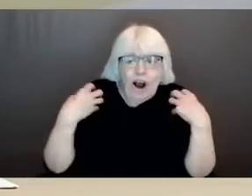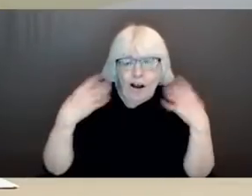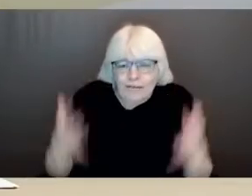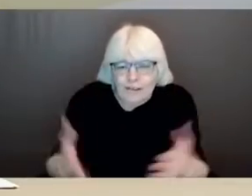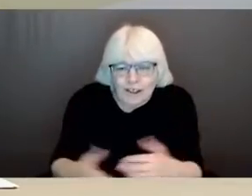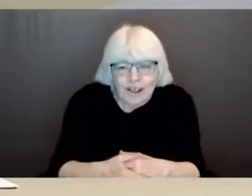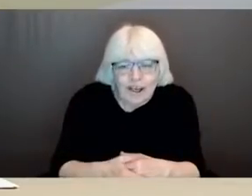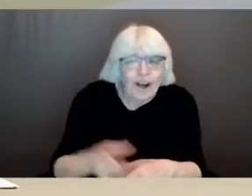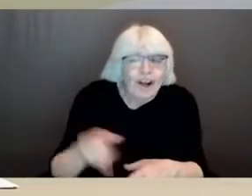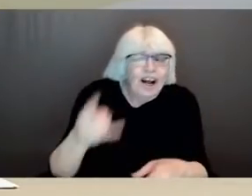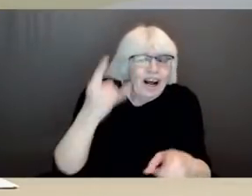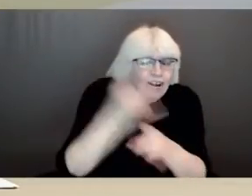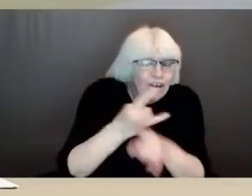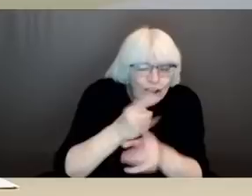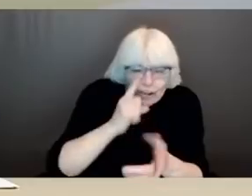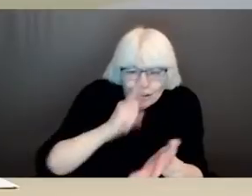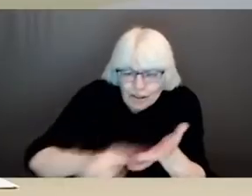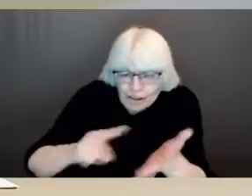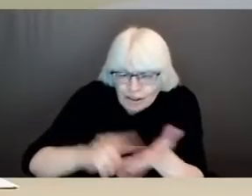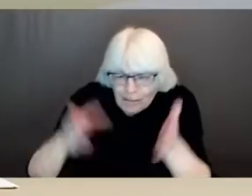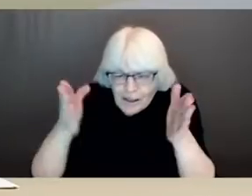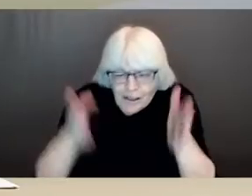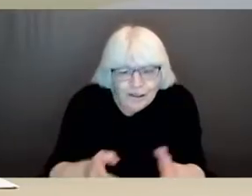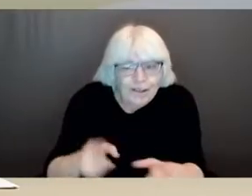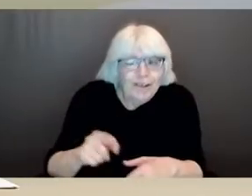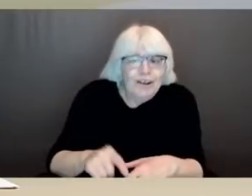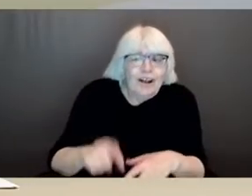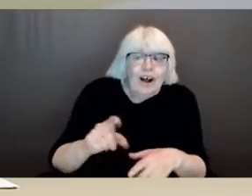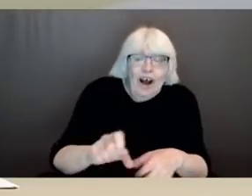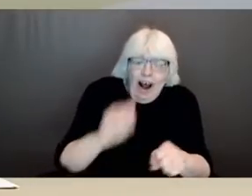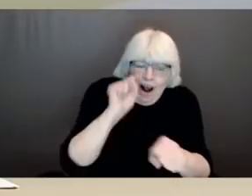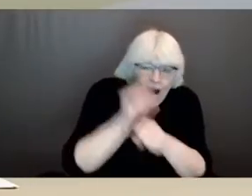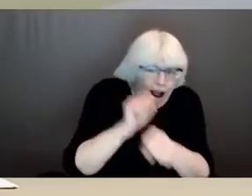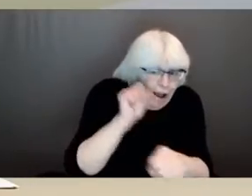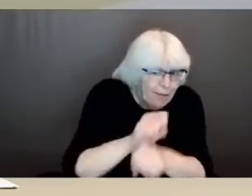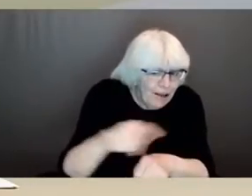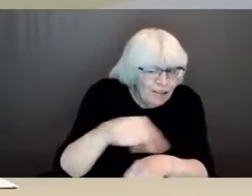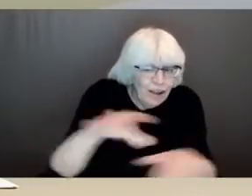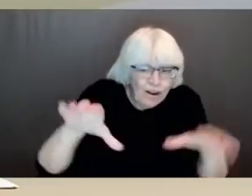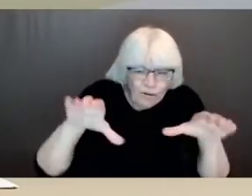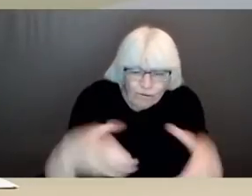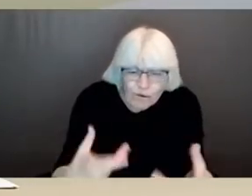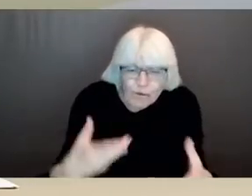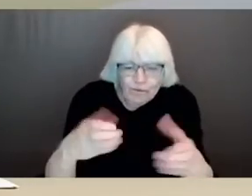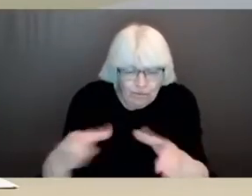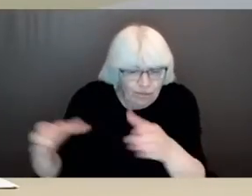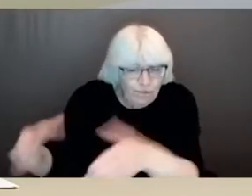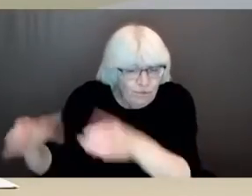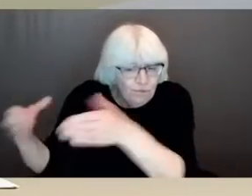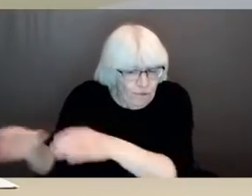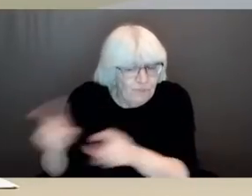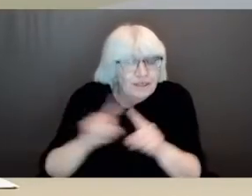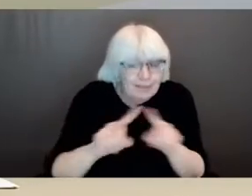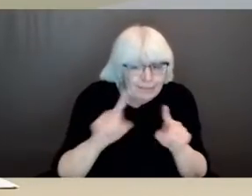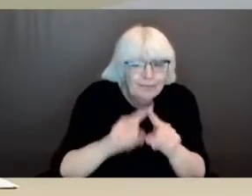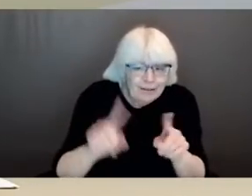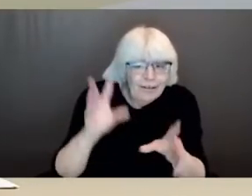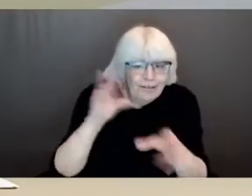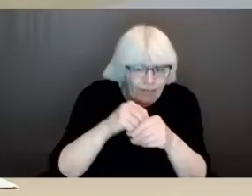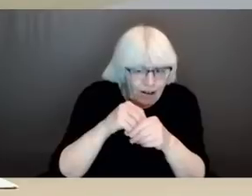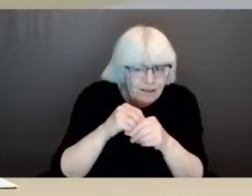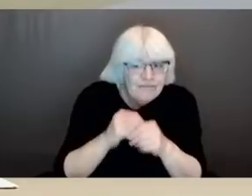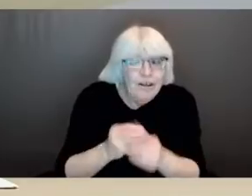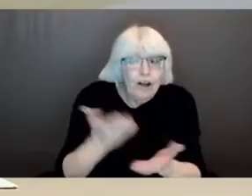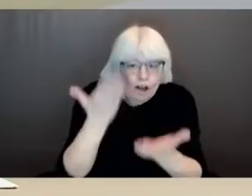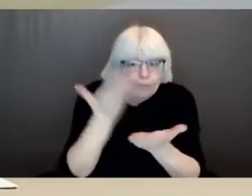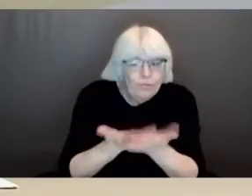and occupational health. There's a number of people who are involved, and I think you're right.